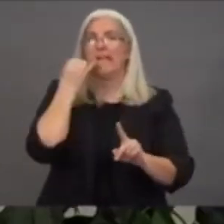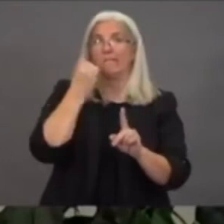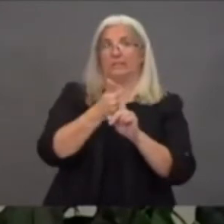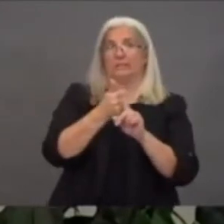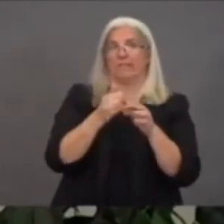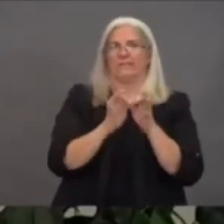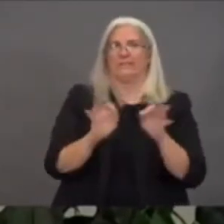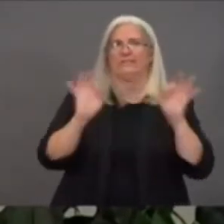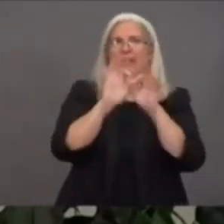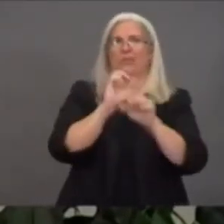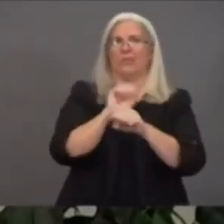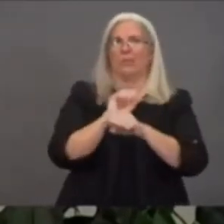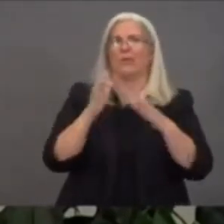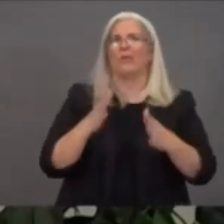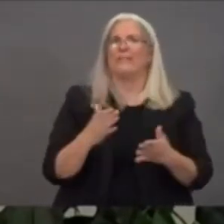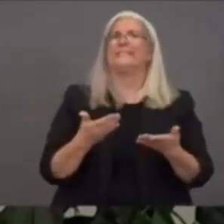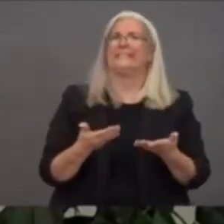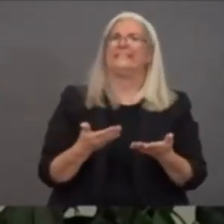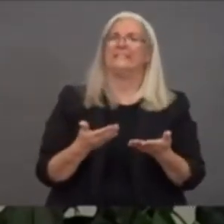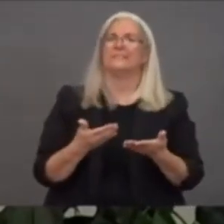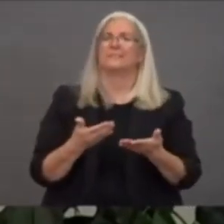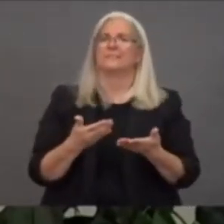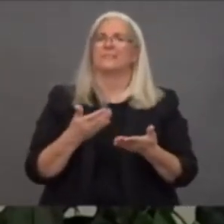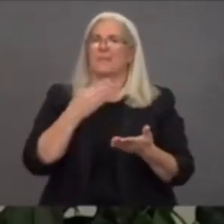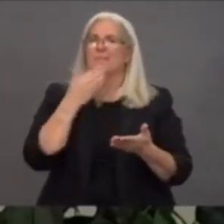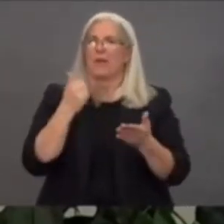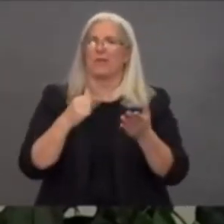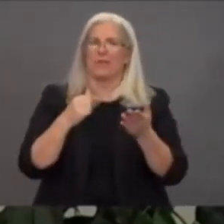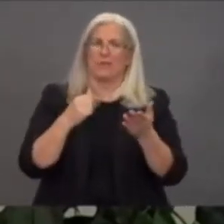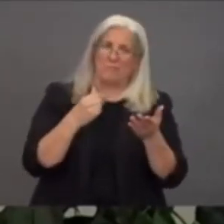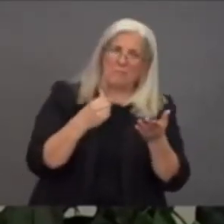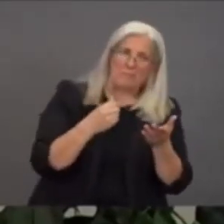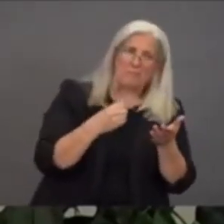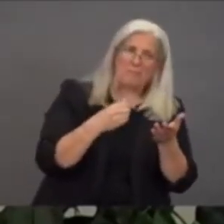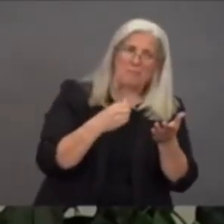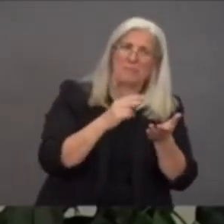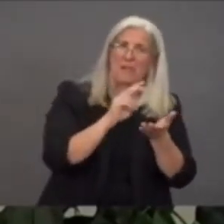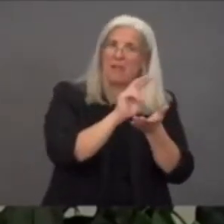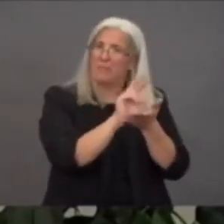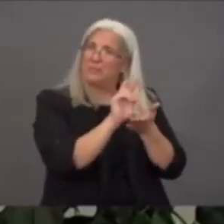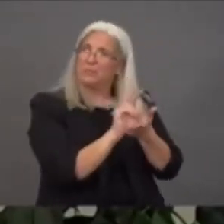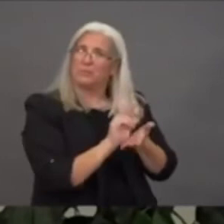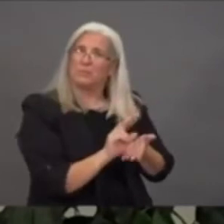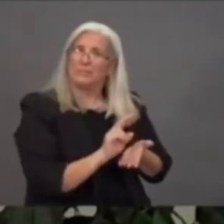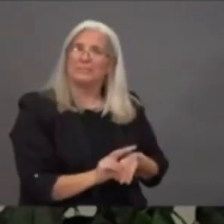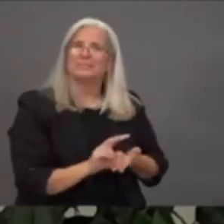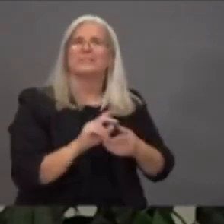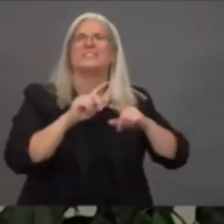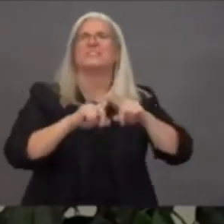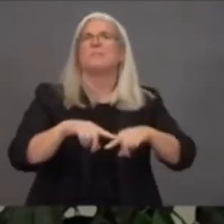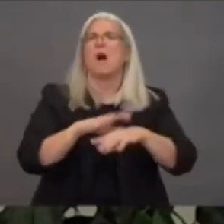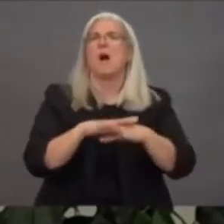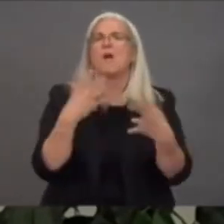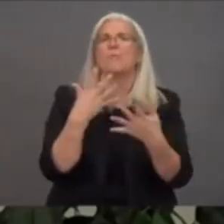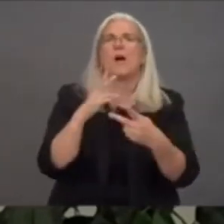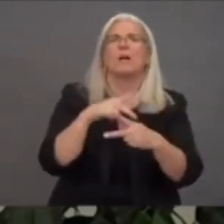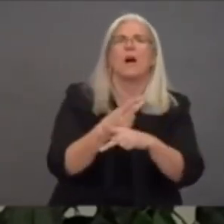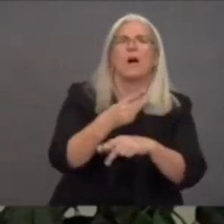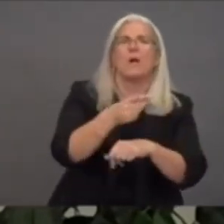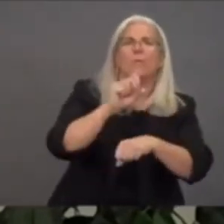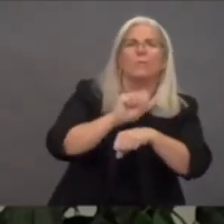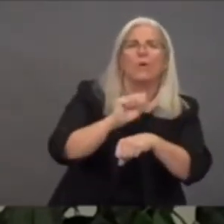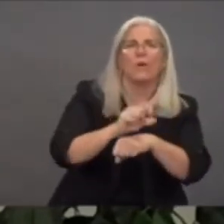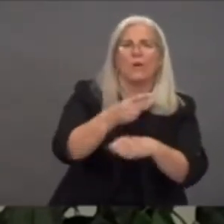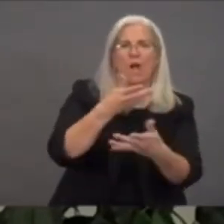And perhaps up to once every couple of weeks, depending on the nature of your job and the interactions that you're